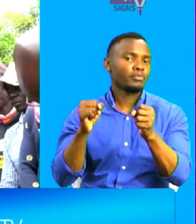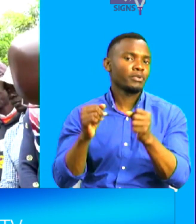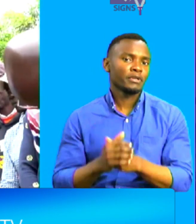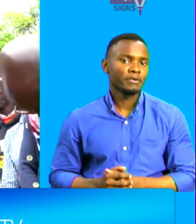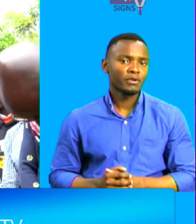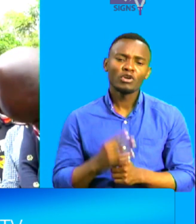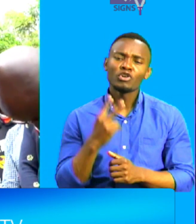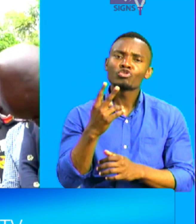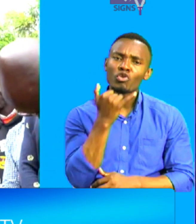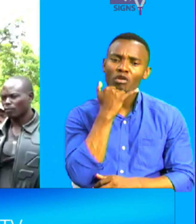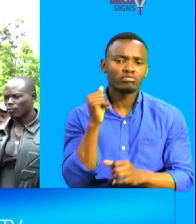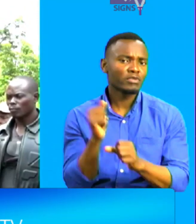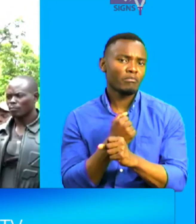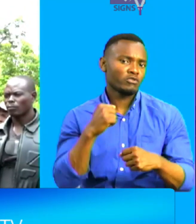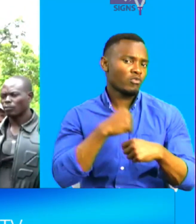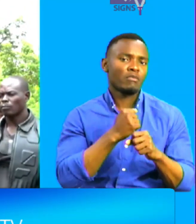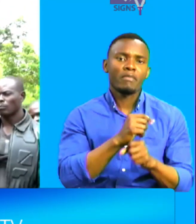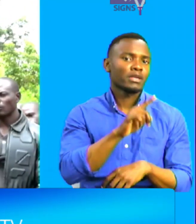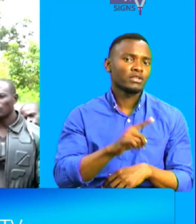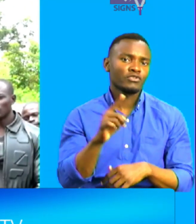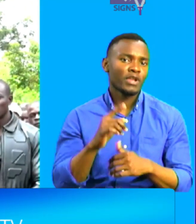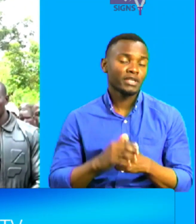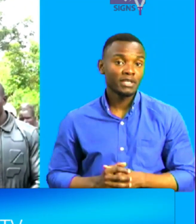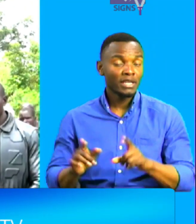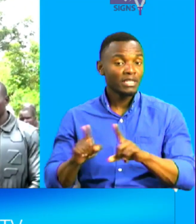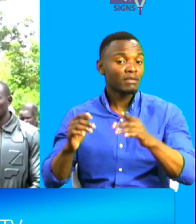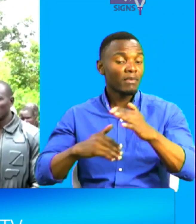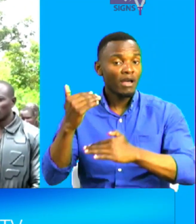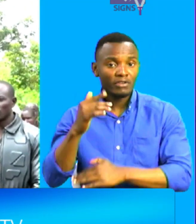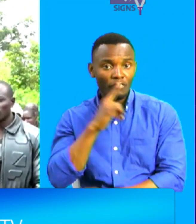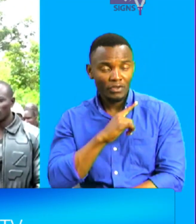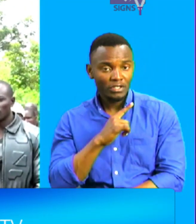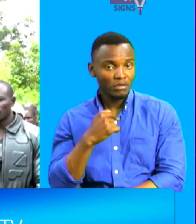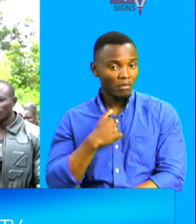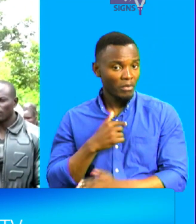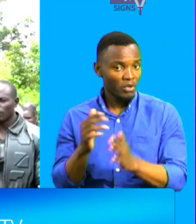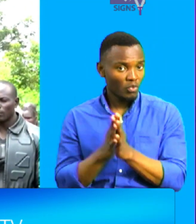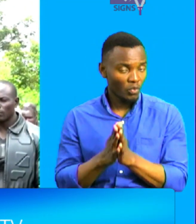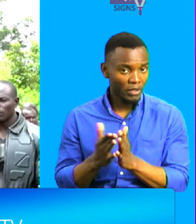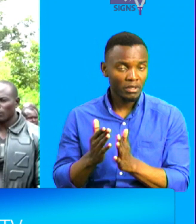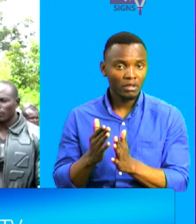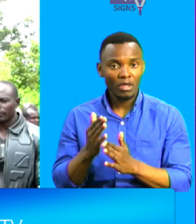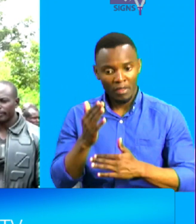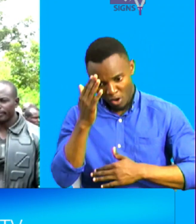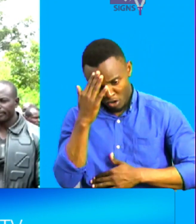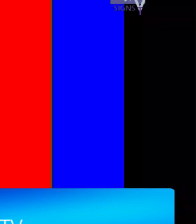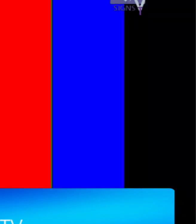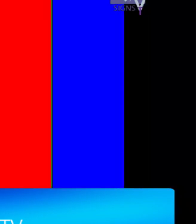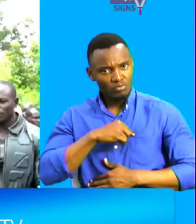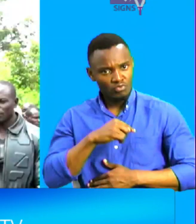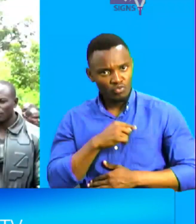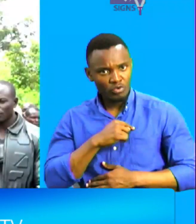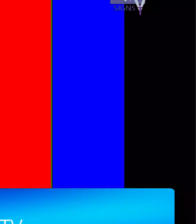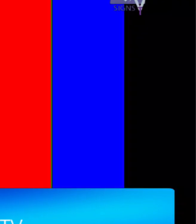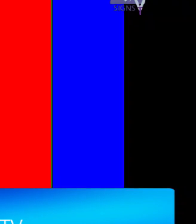offense. Two wrongs will not make a right. Na tukitoka hapa mimi na mheshimiwa nafikiri tutatafuta kasimu kidogo, tutaweka laini ambayo